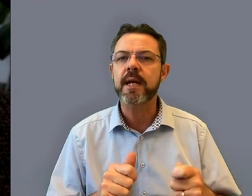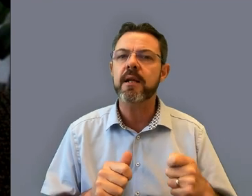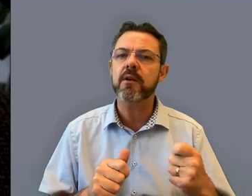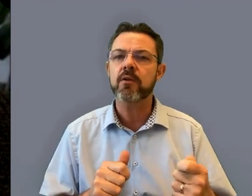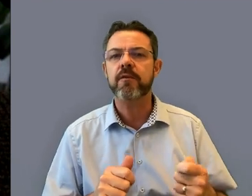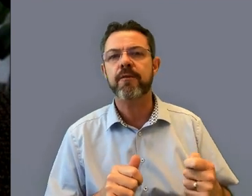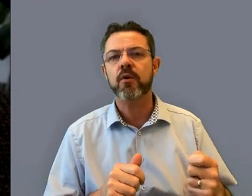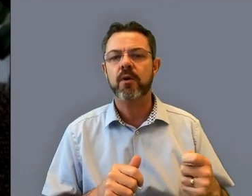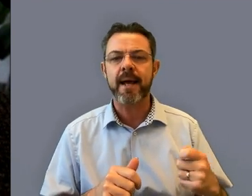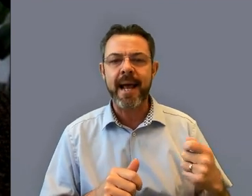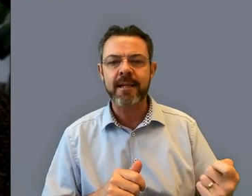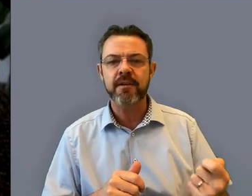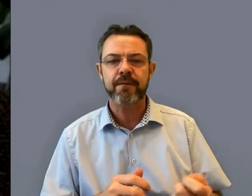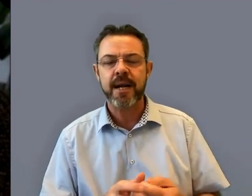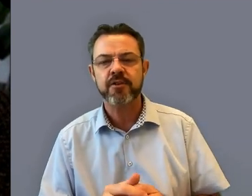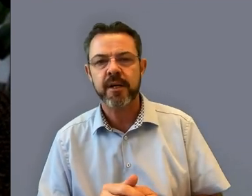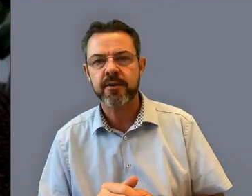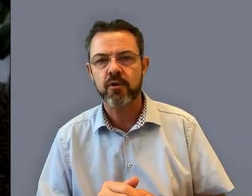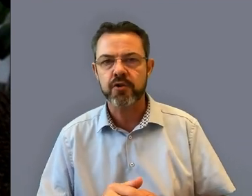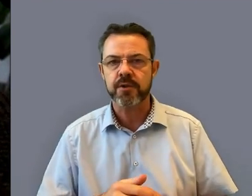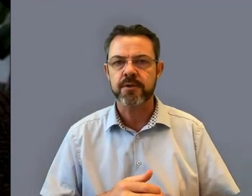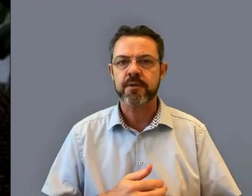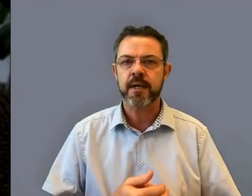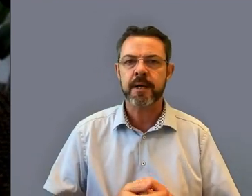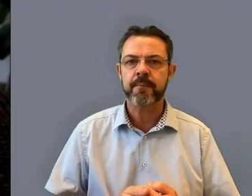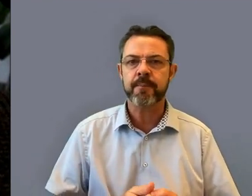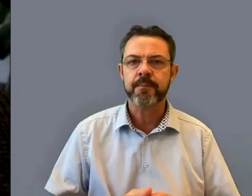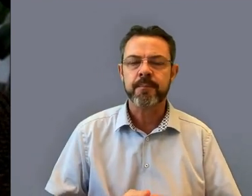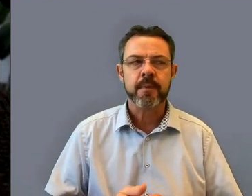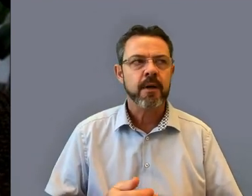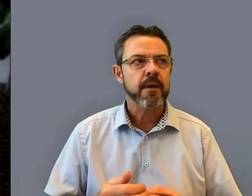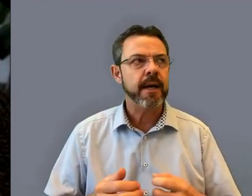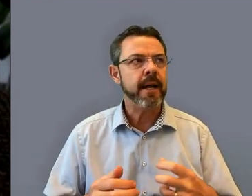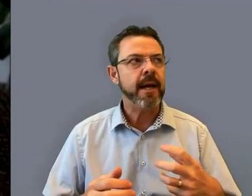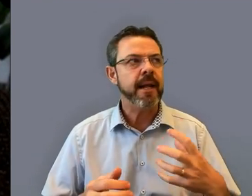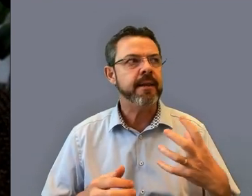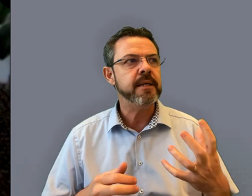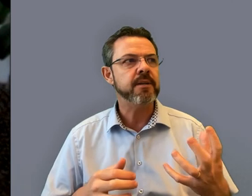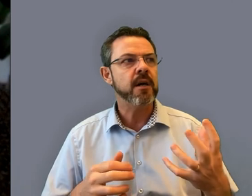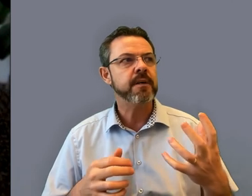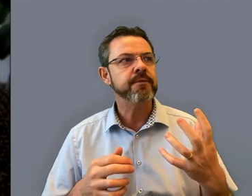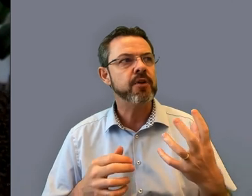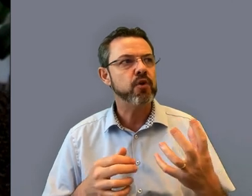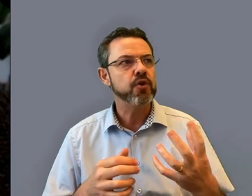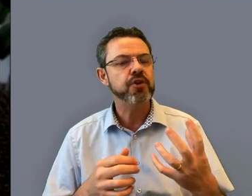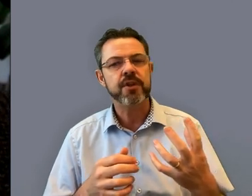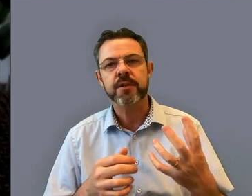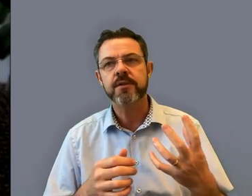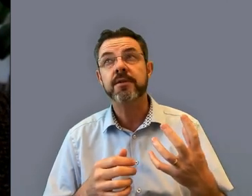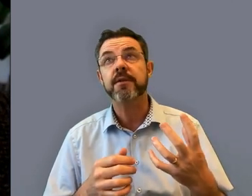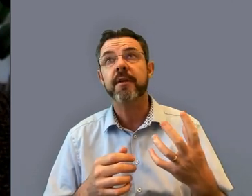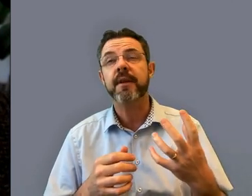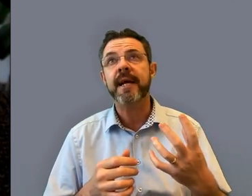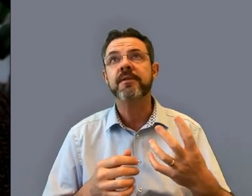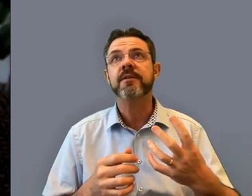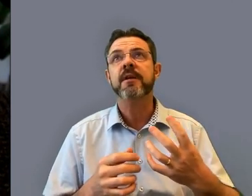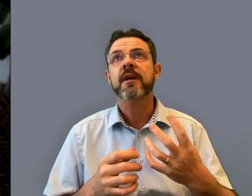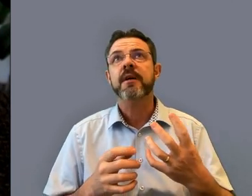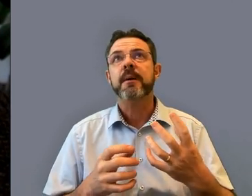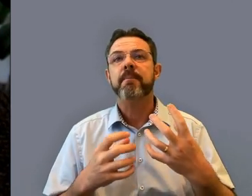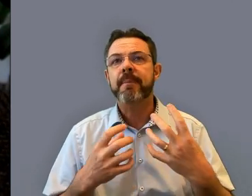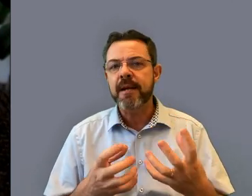we really look for anti-fragile solutions. And these are solutions